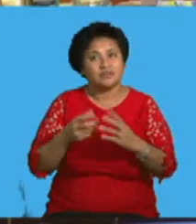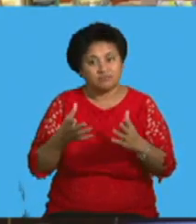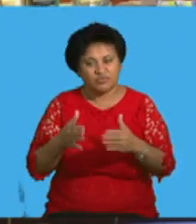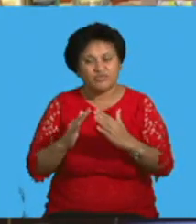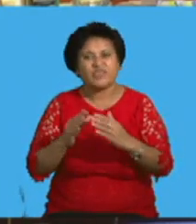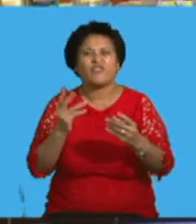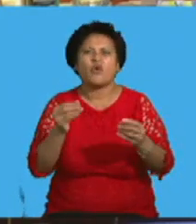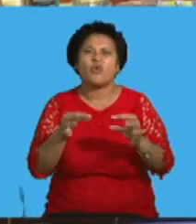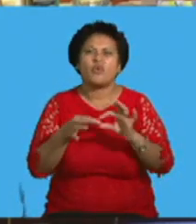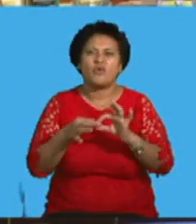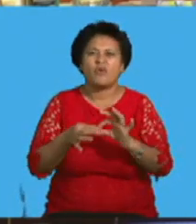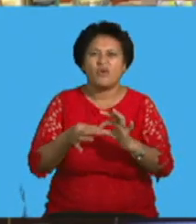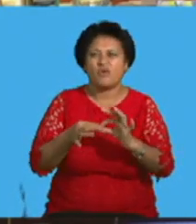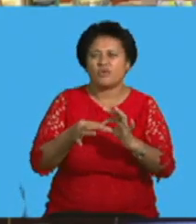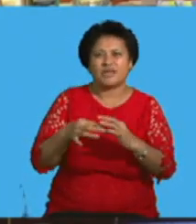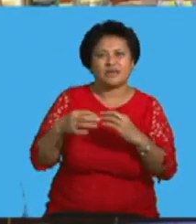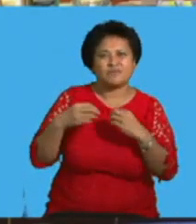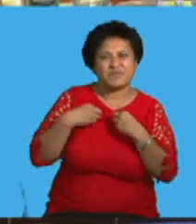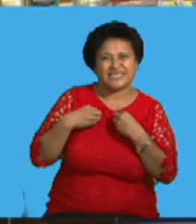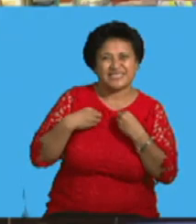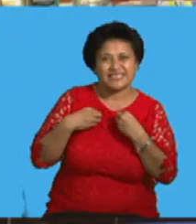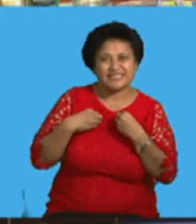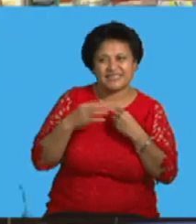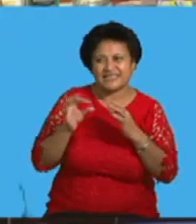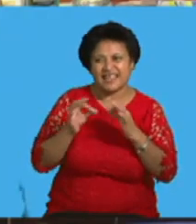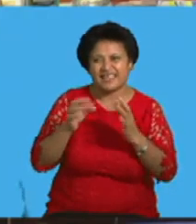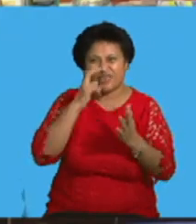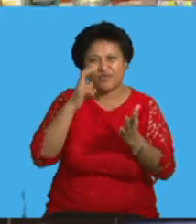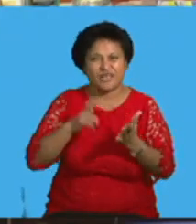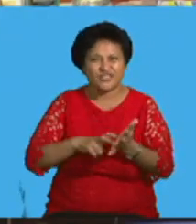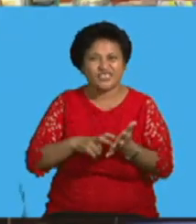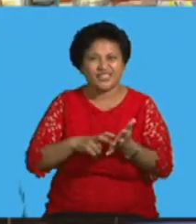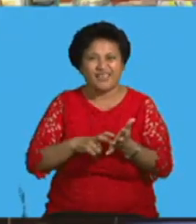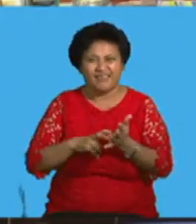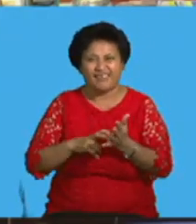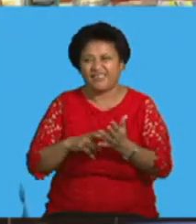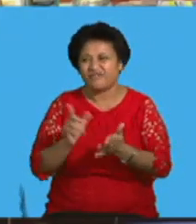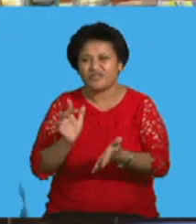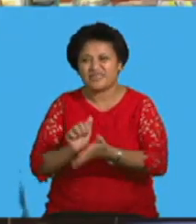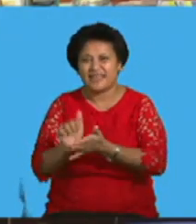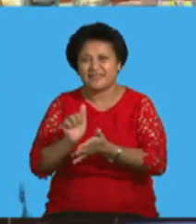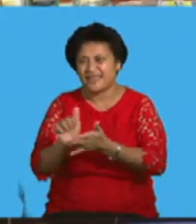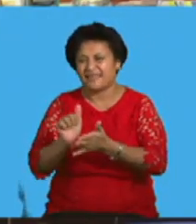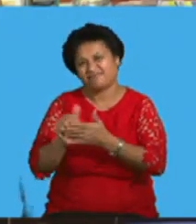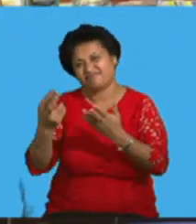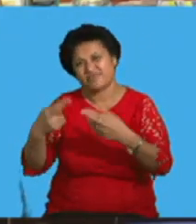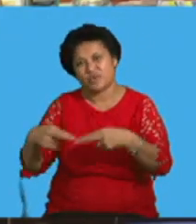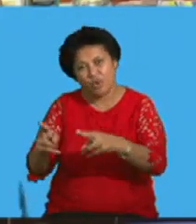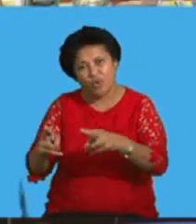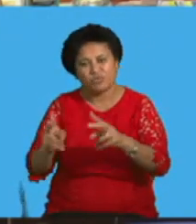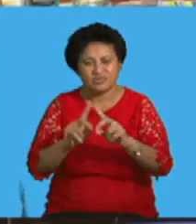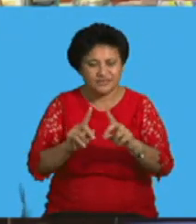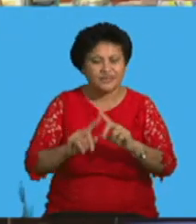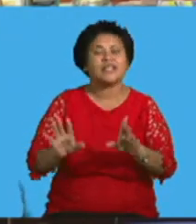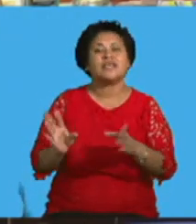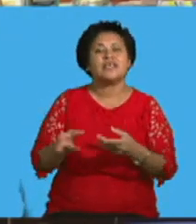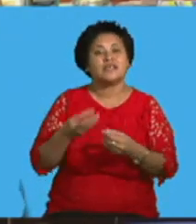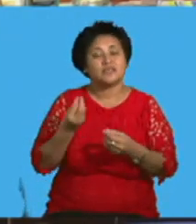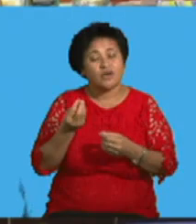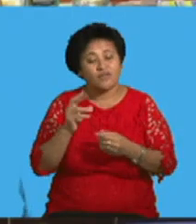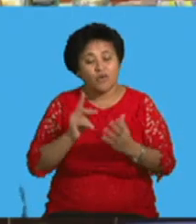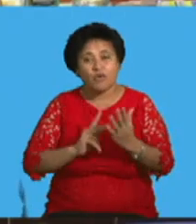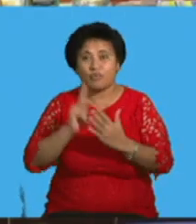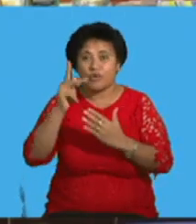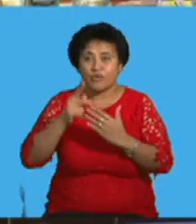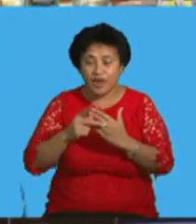informally. Since 2008, programs such as the Northern Development Program, Integrated